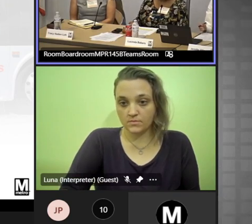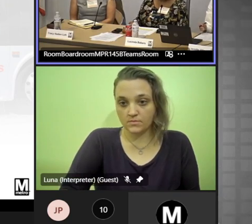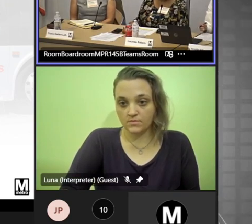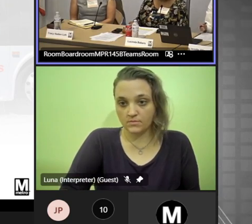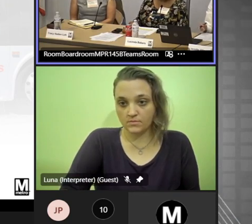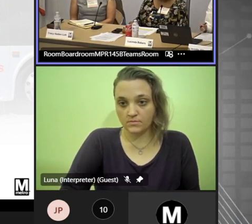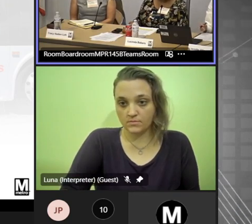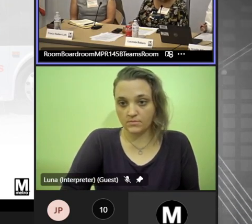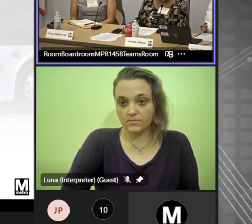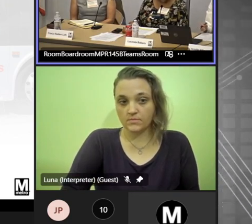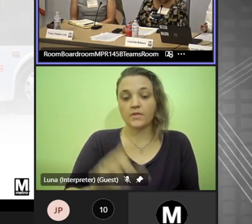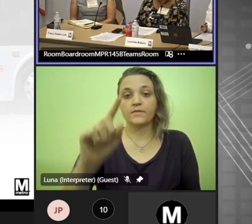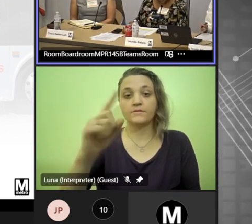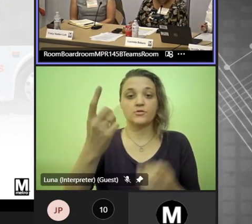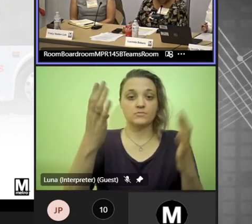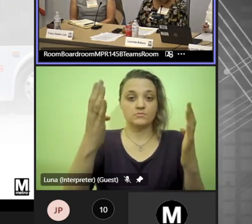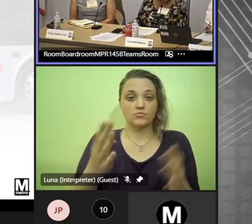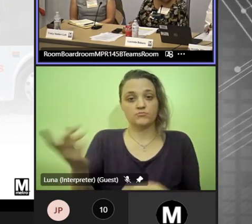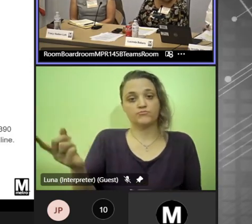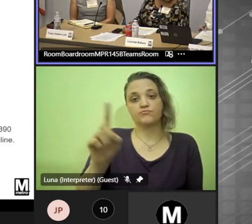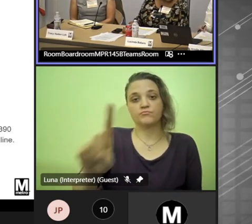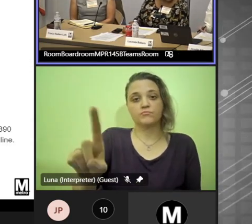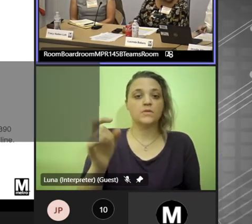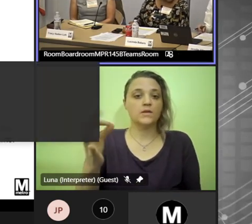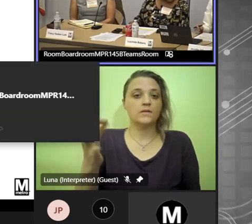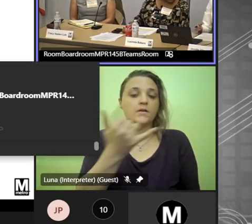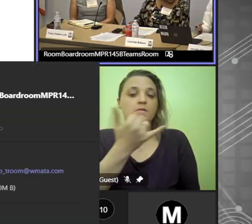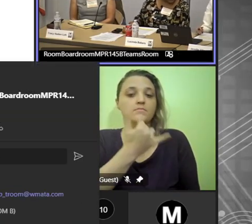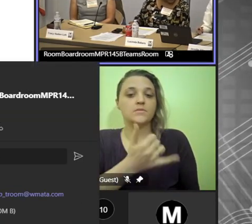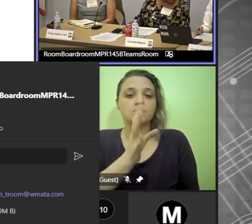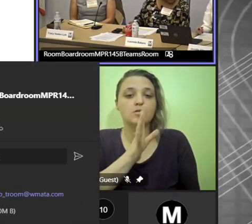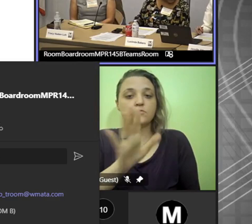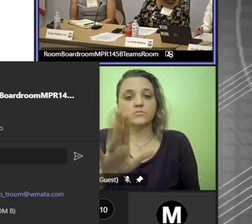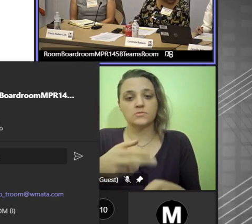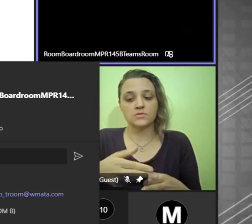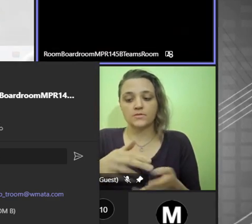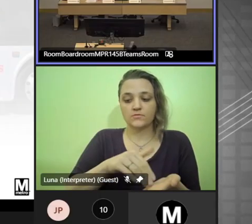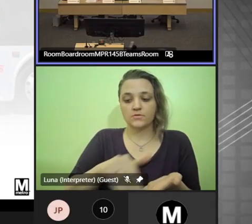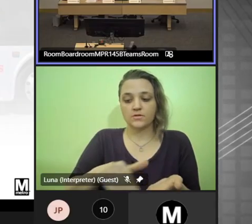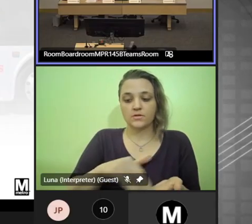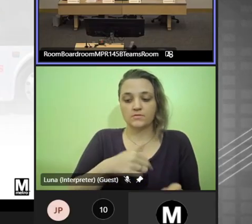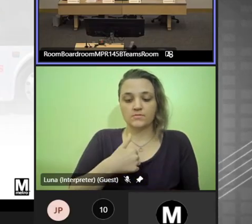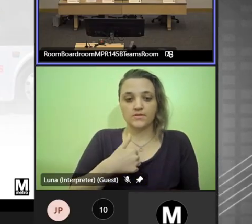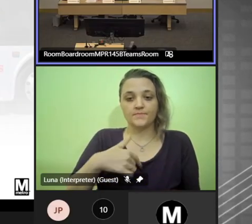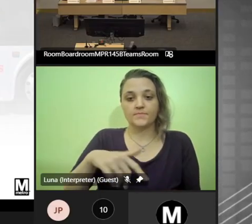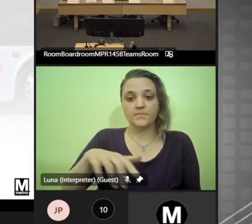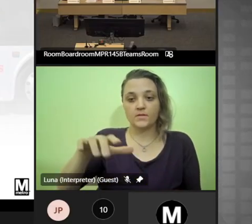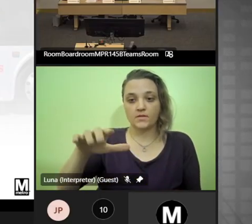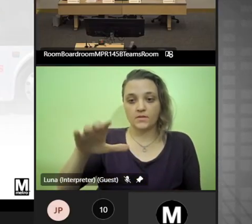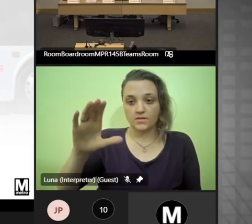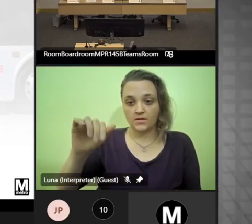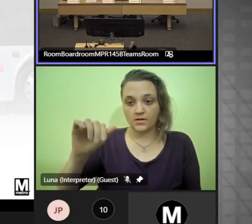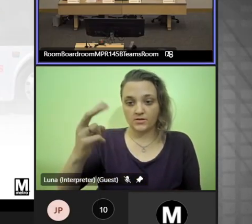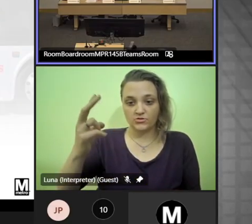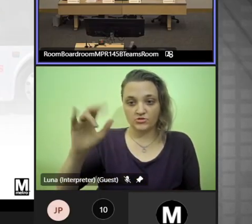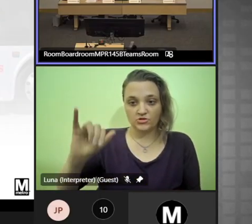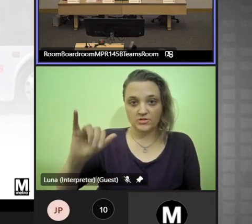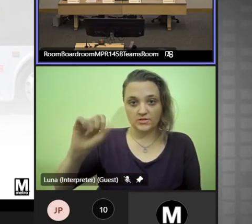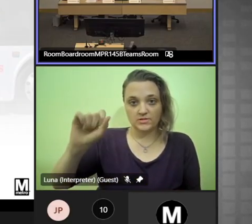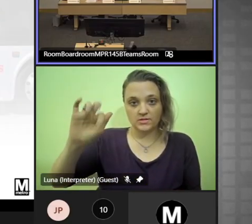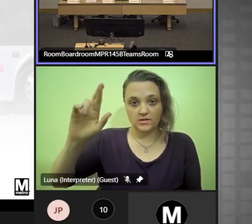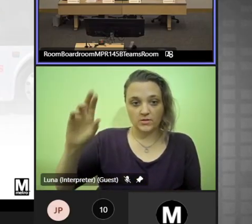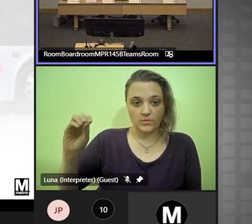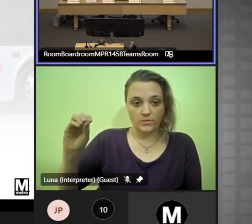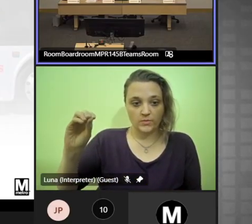The first individual we have, and please forgive me if I do mispronounce your name, is Kachi